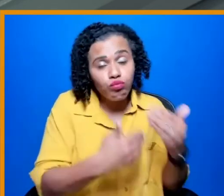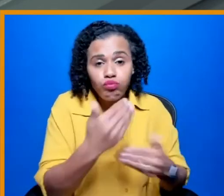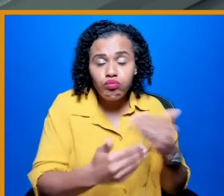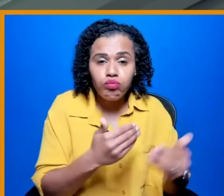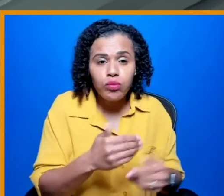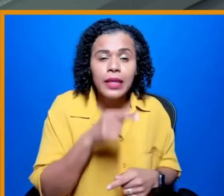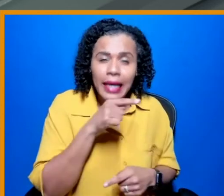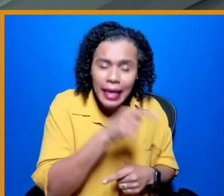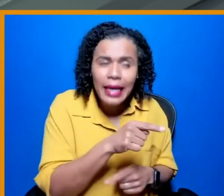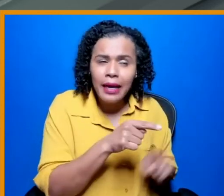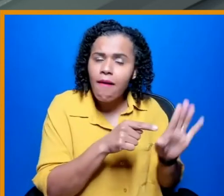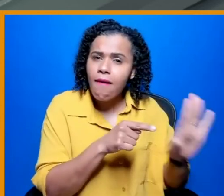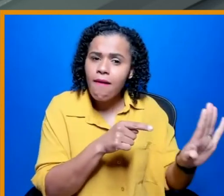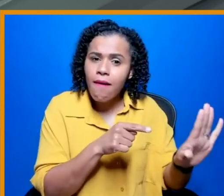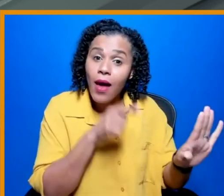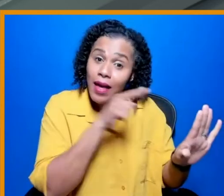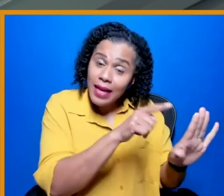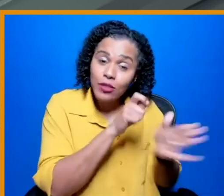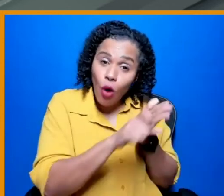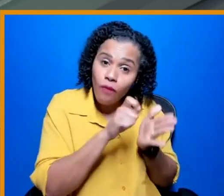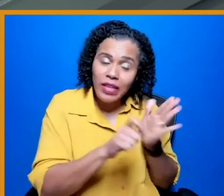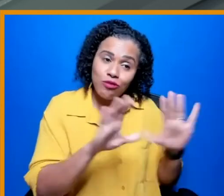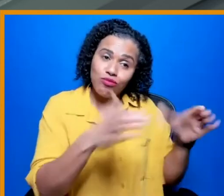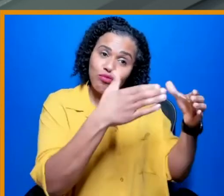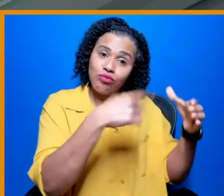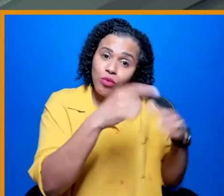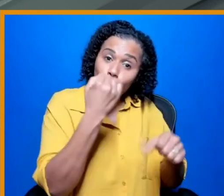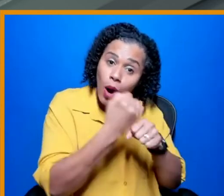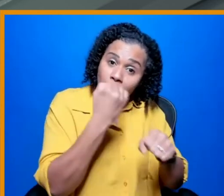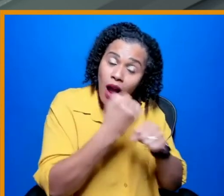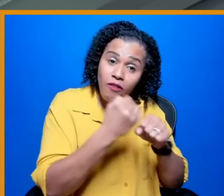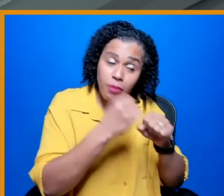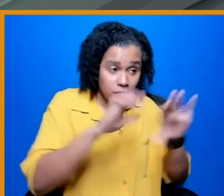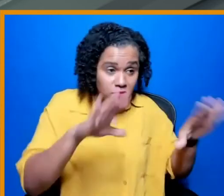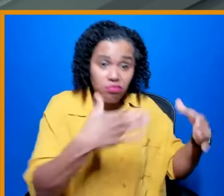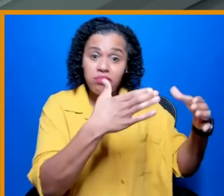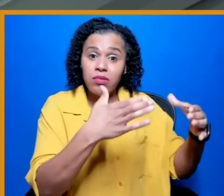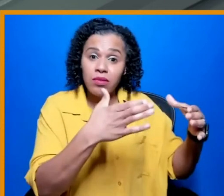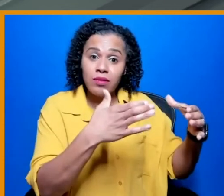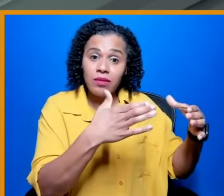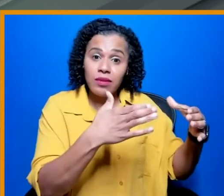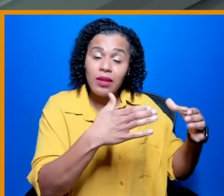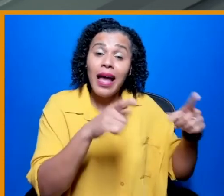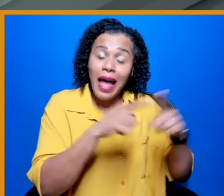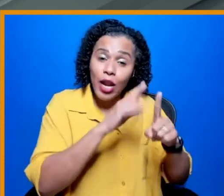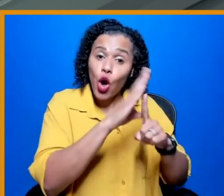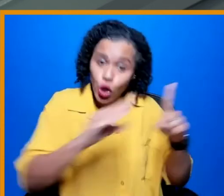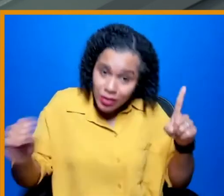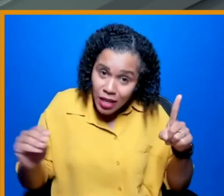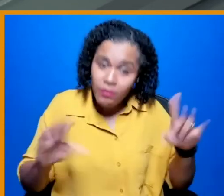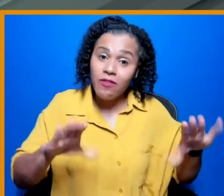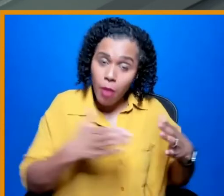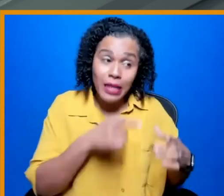the historic office that he holds, the government over which he presides, and the Conservative Party he